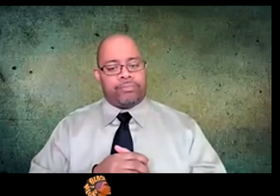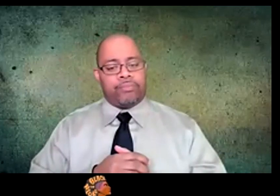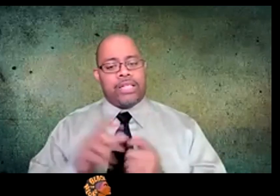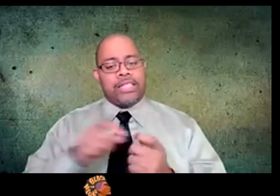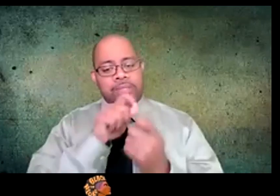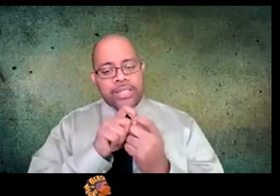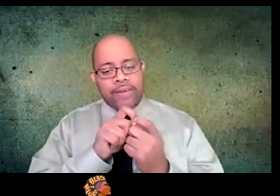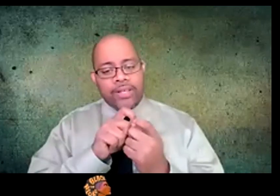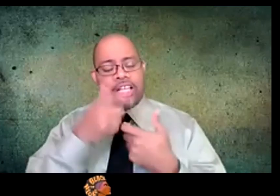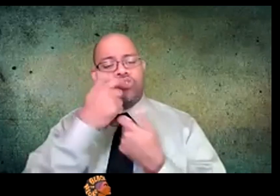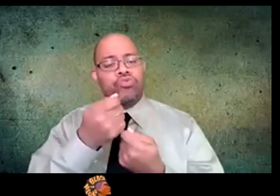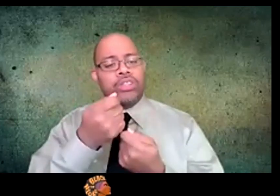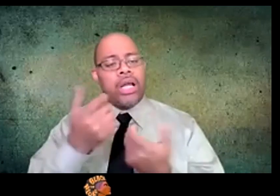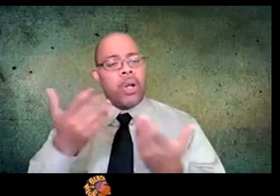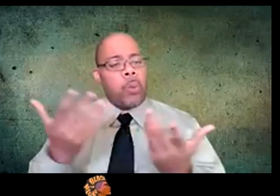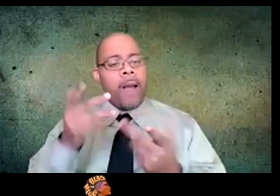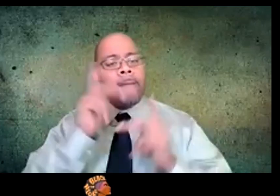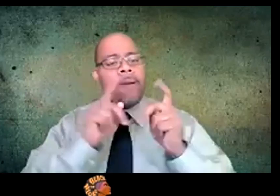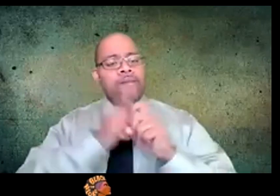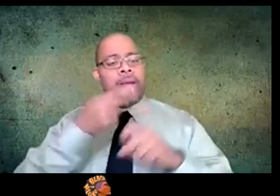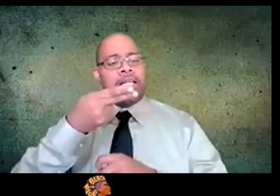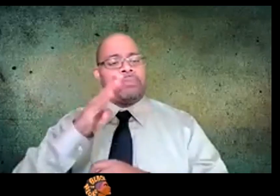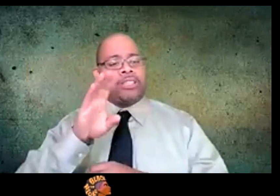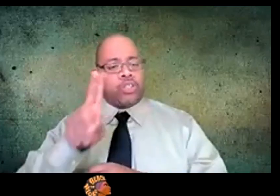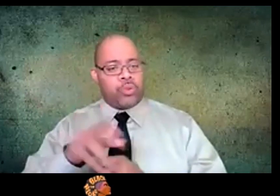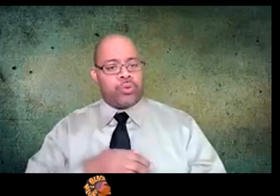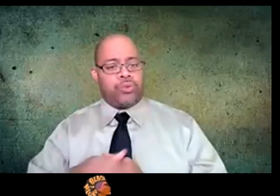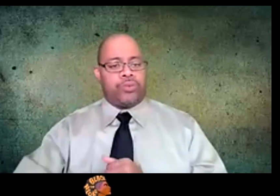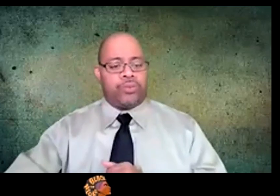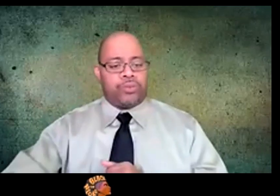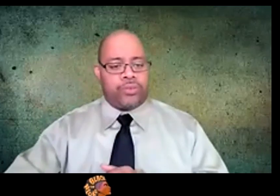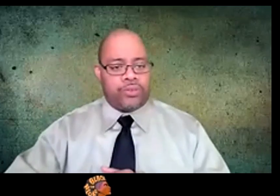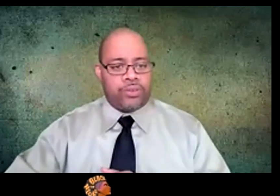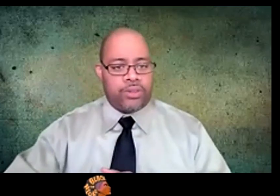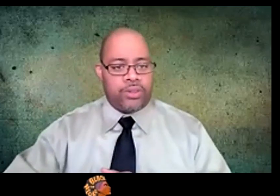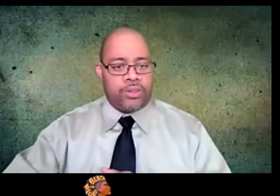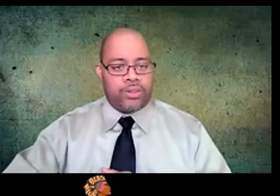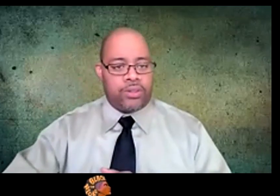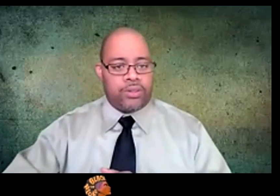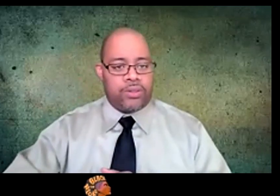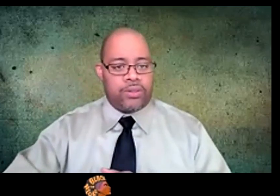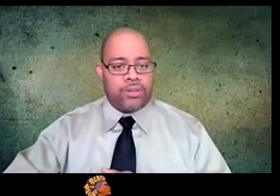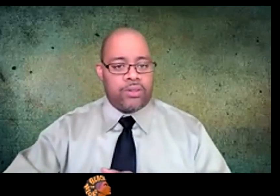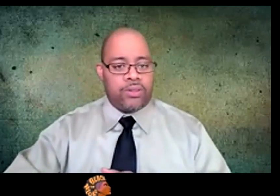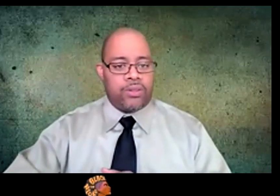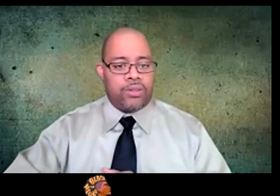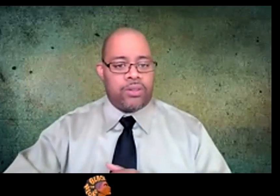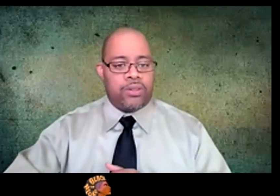specifically interested in folks from HBCUs. And I had looked at